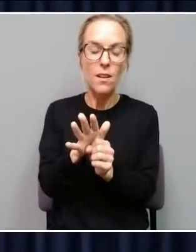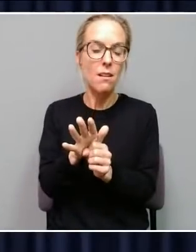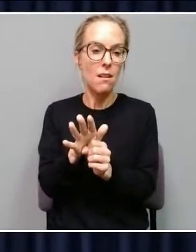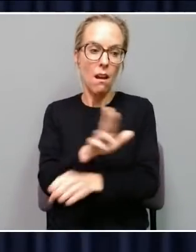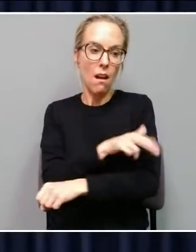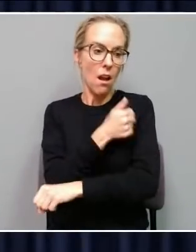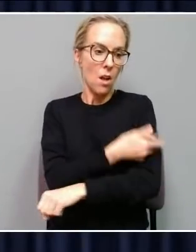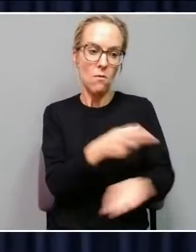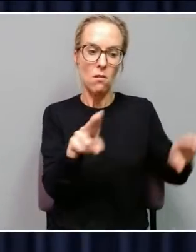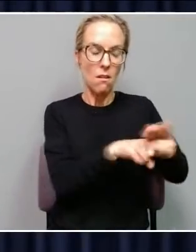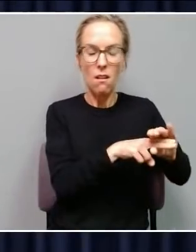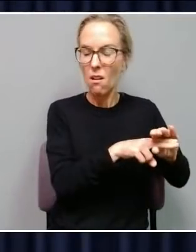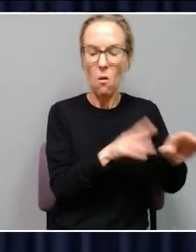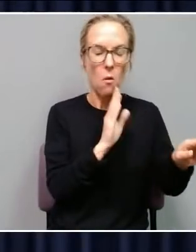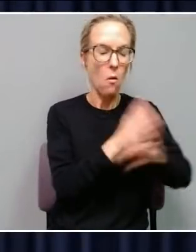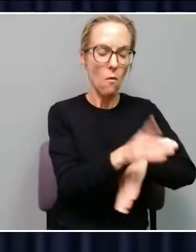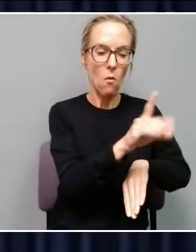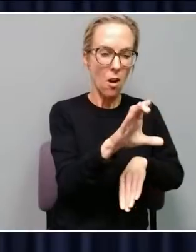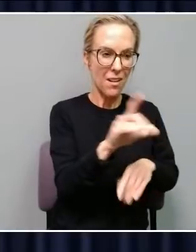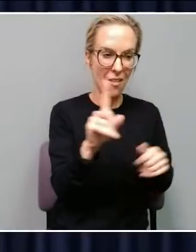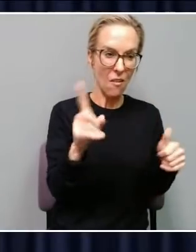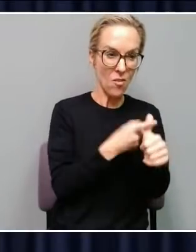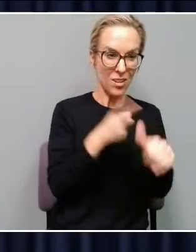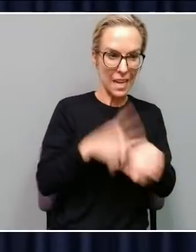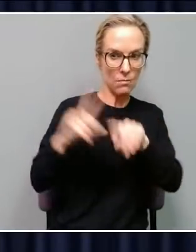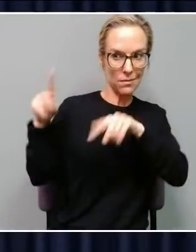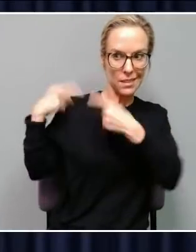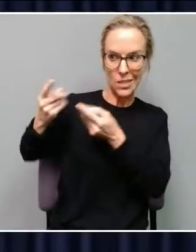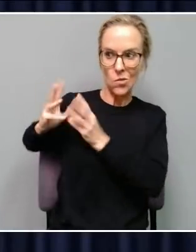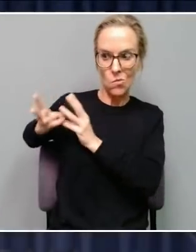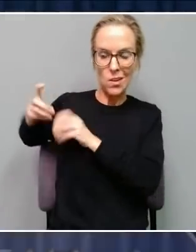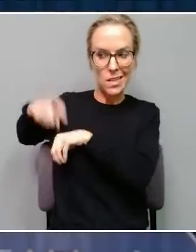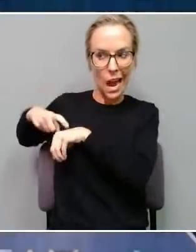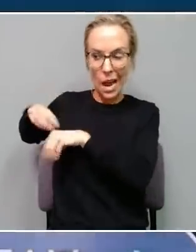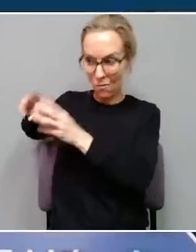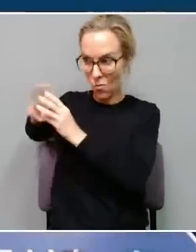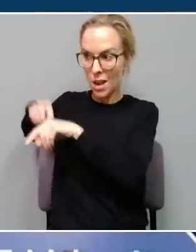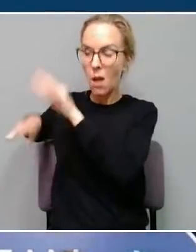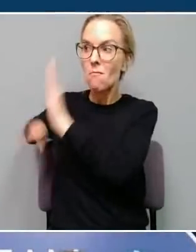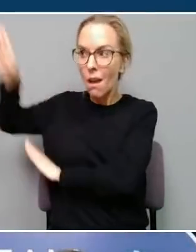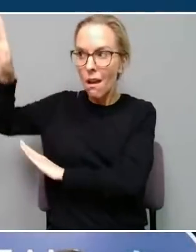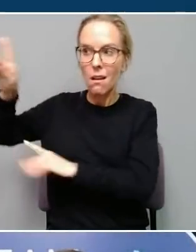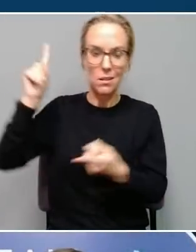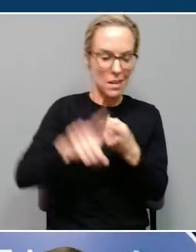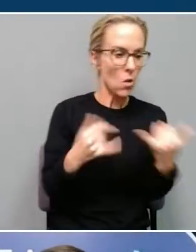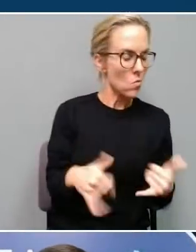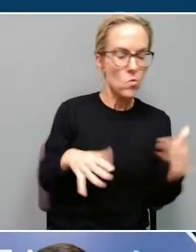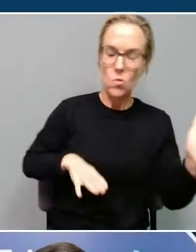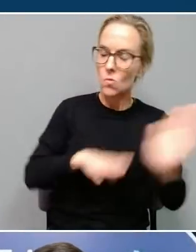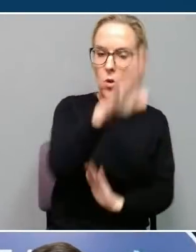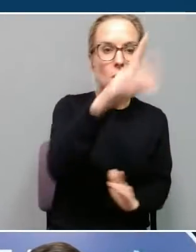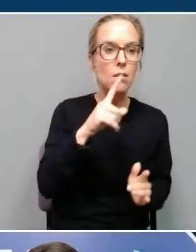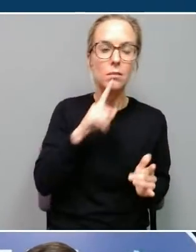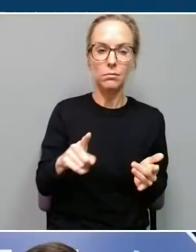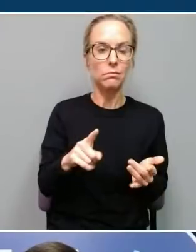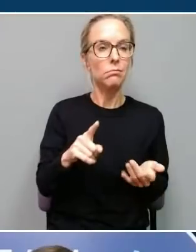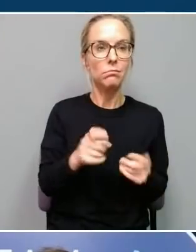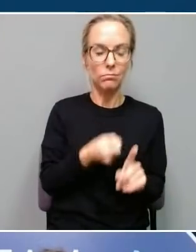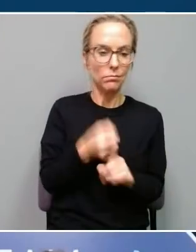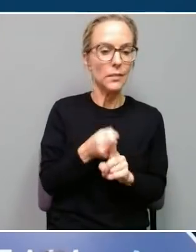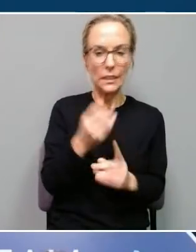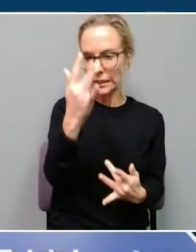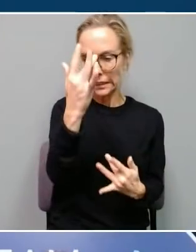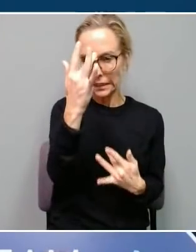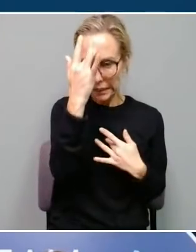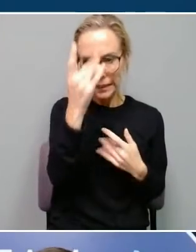first time since the winter peak. This isn't people just getting COVID. It's being sick enough to end up in the